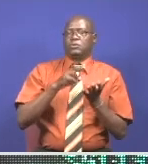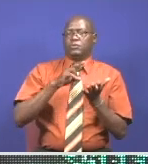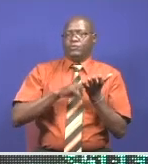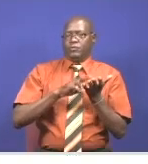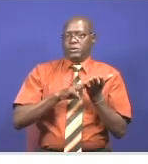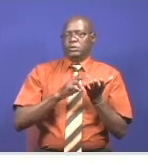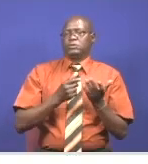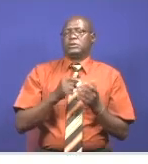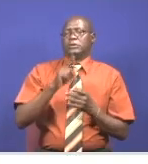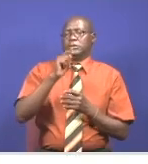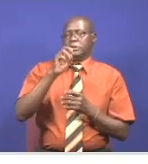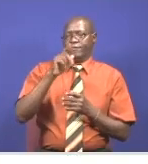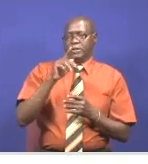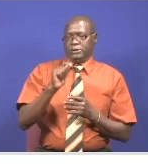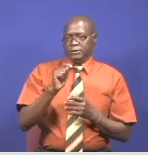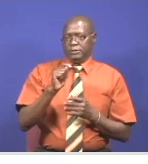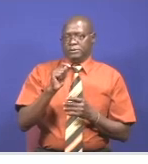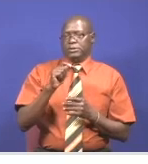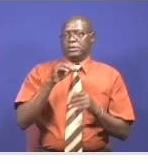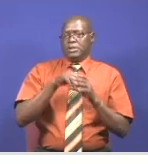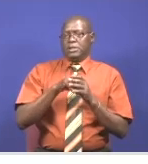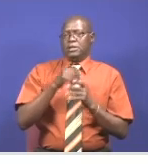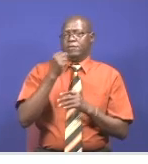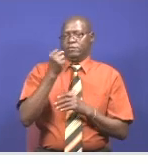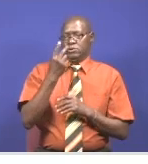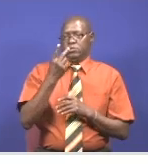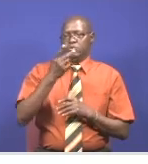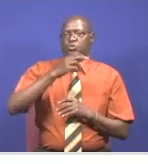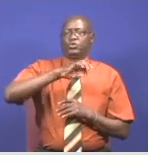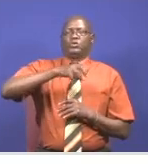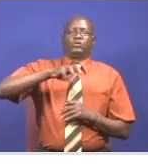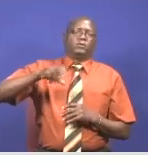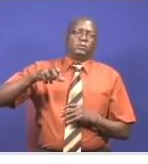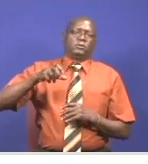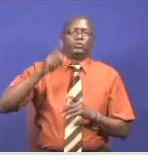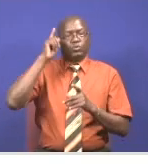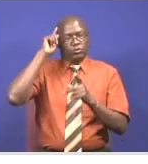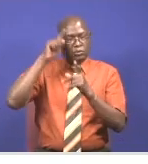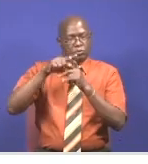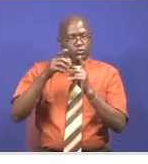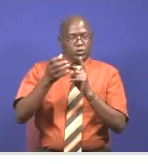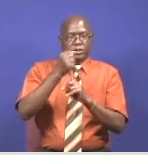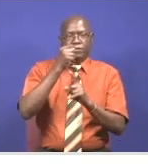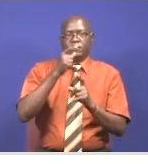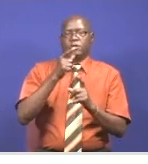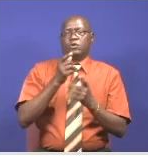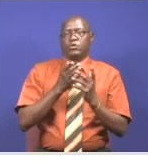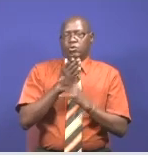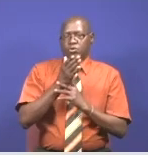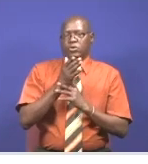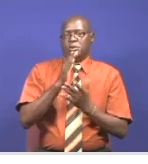training colleges, TVETS, in 52 constituencies. In a bid to achieve this, the Ministry through the Department of